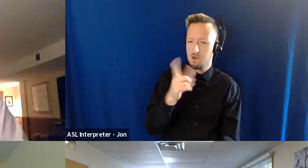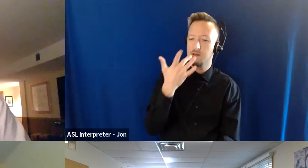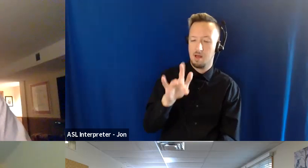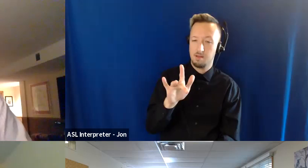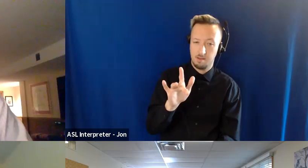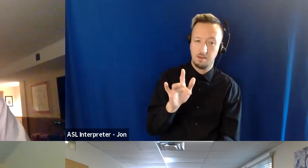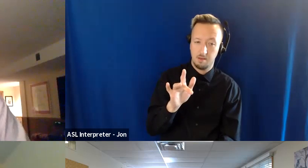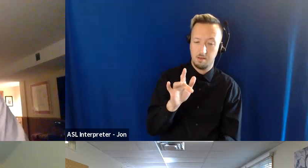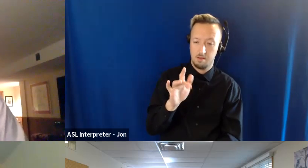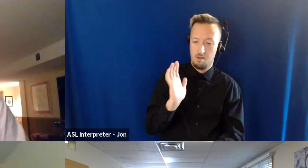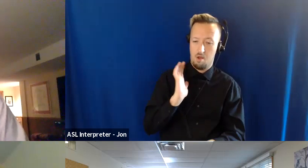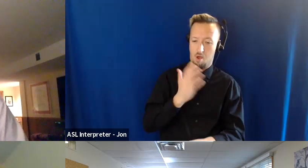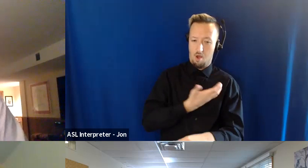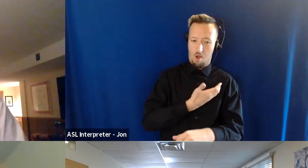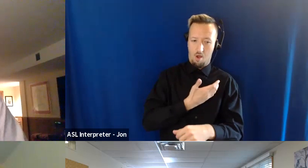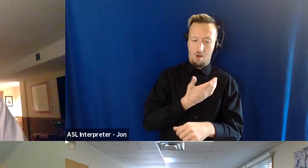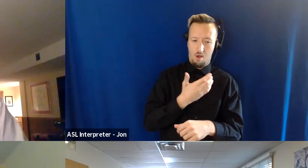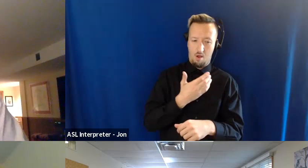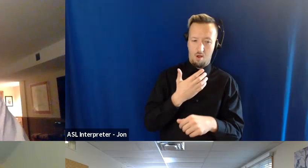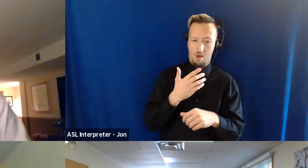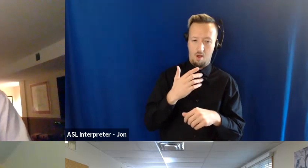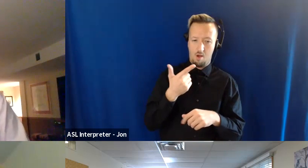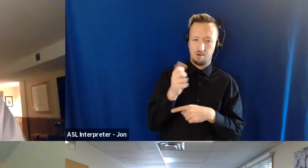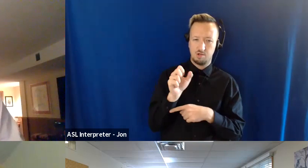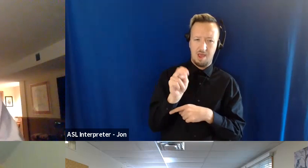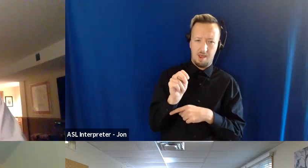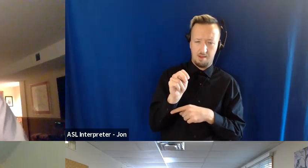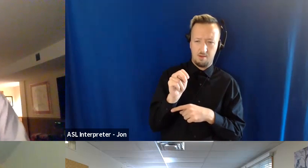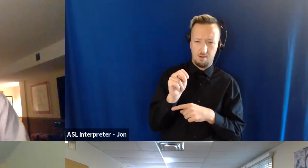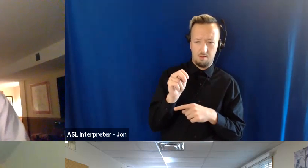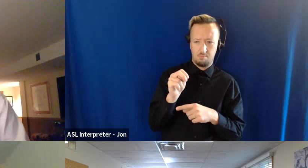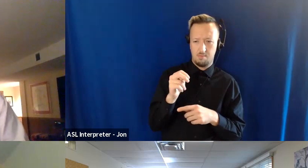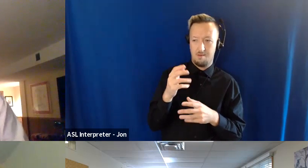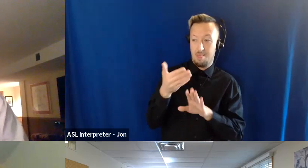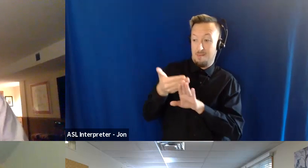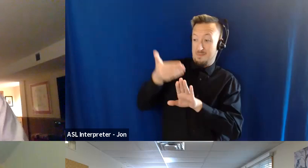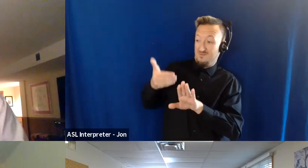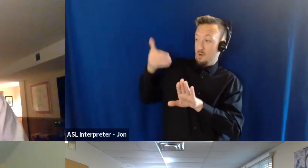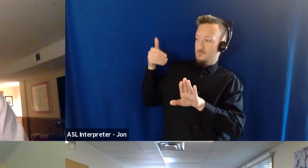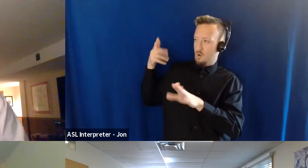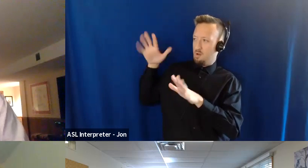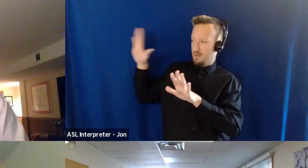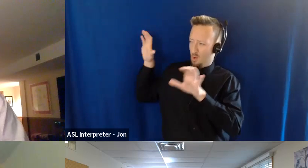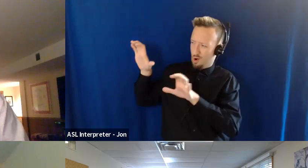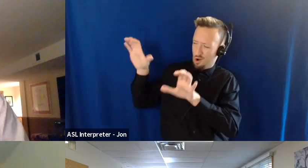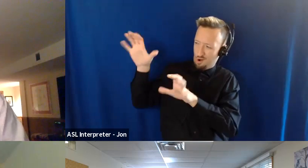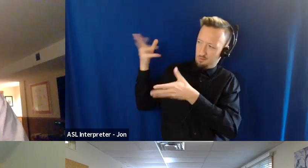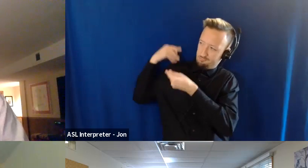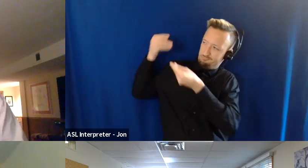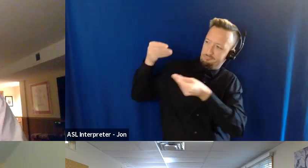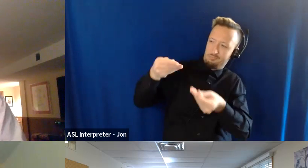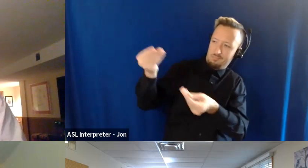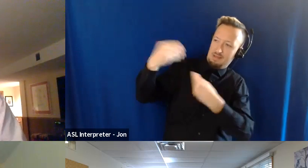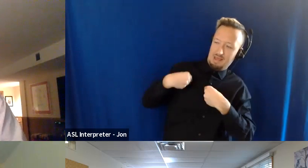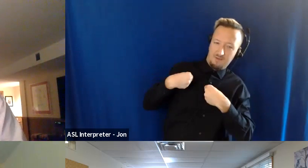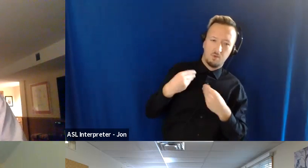up in to have all of the work from the previous generations before us. But I feel also